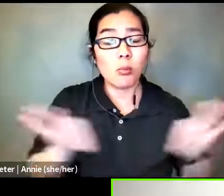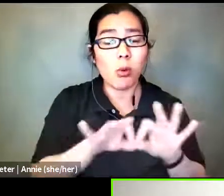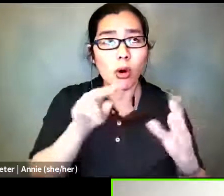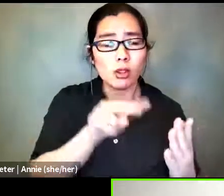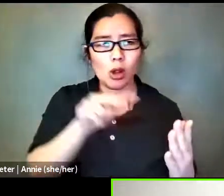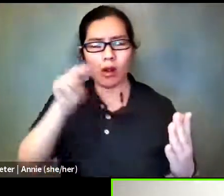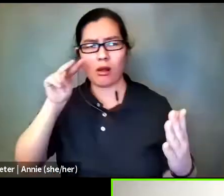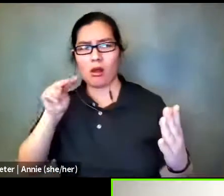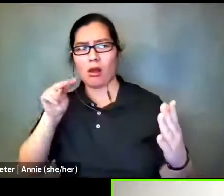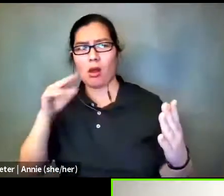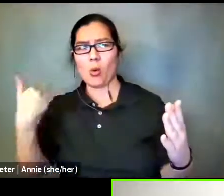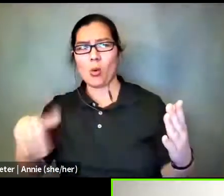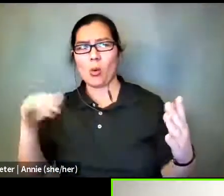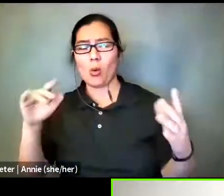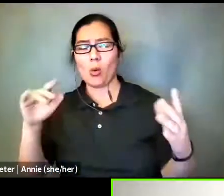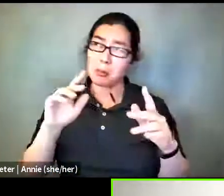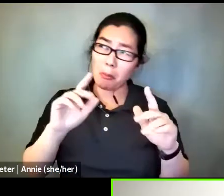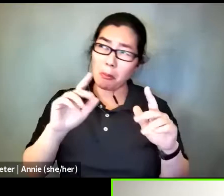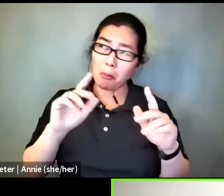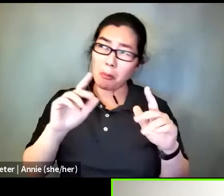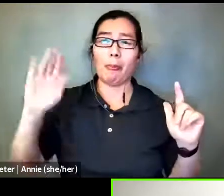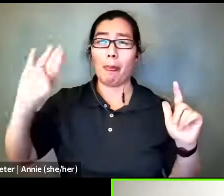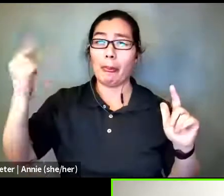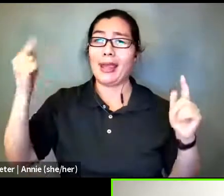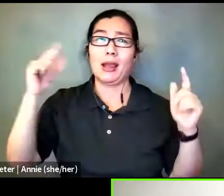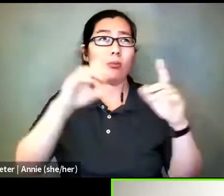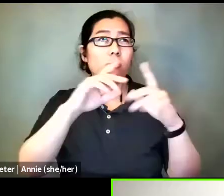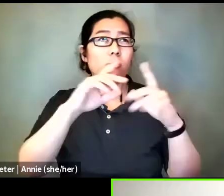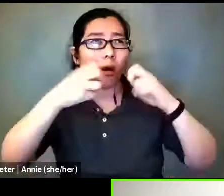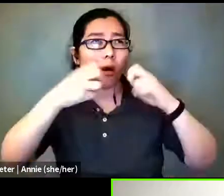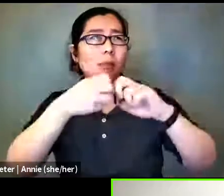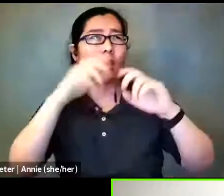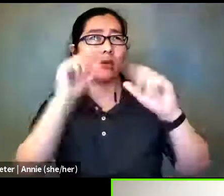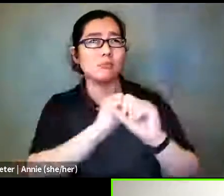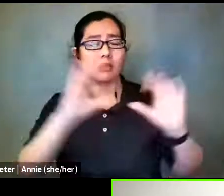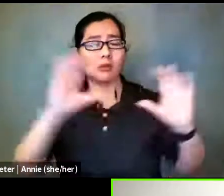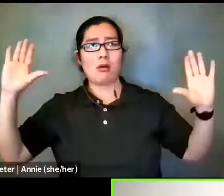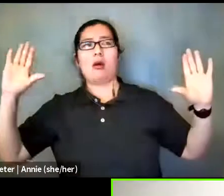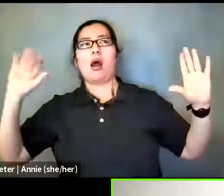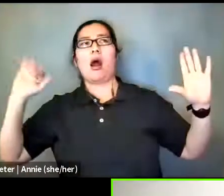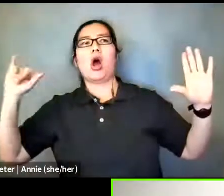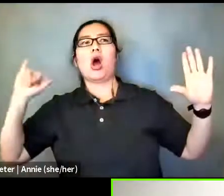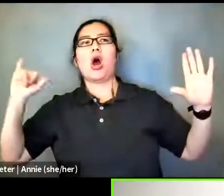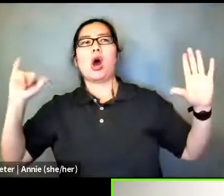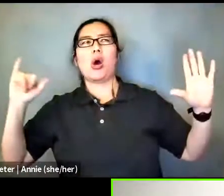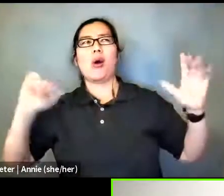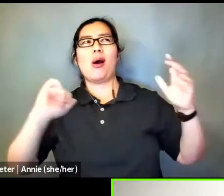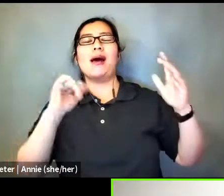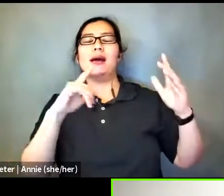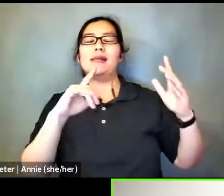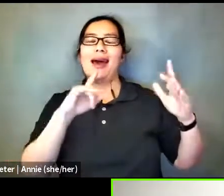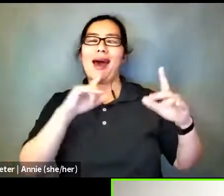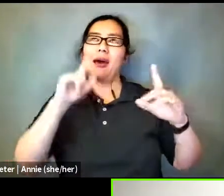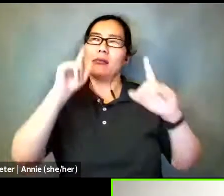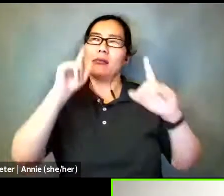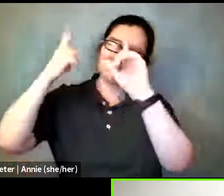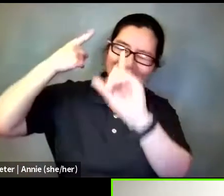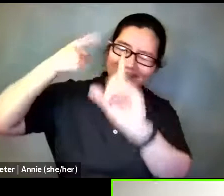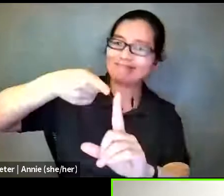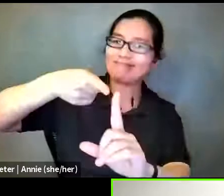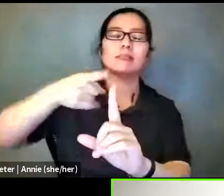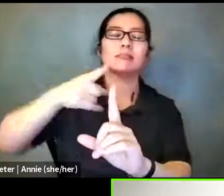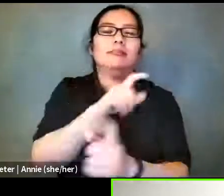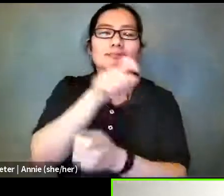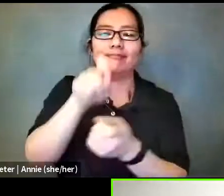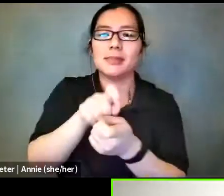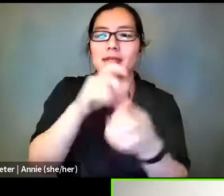to really kind of develop the right solutions that you can kind of iterate on and ensure that they're meeting the needs